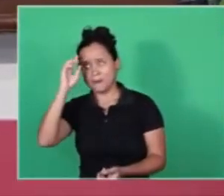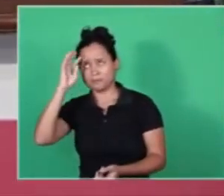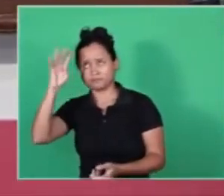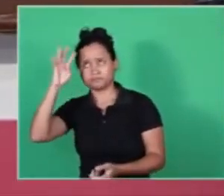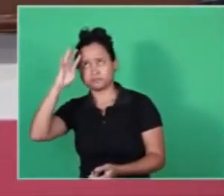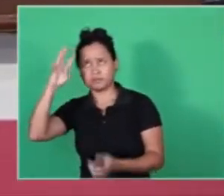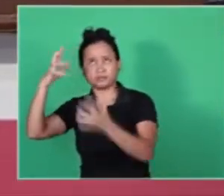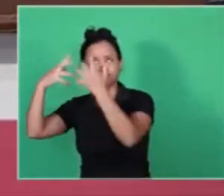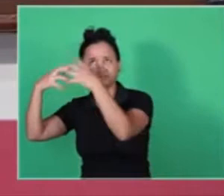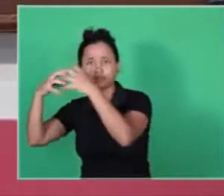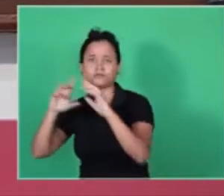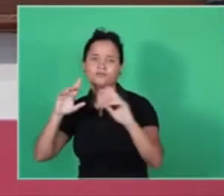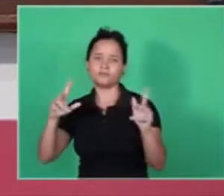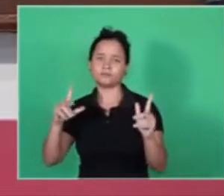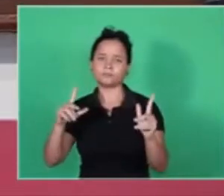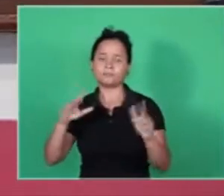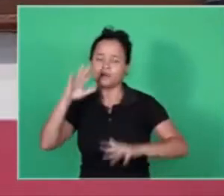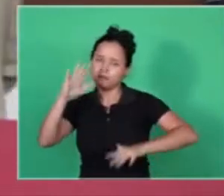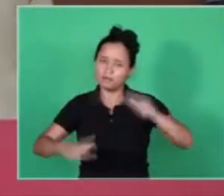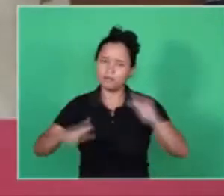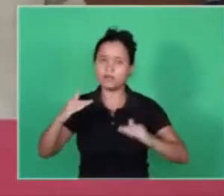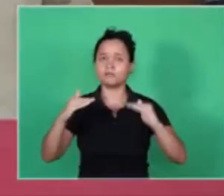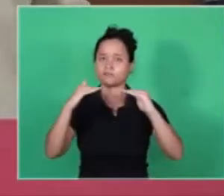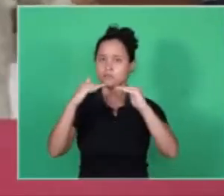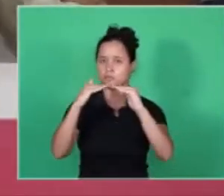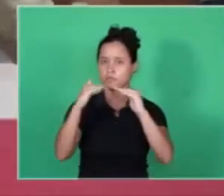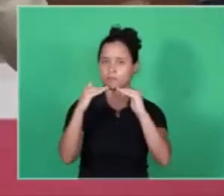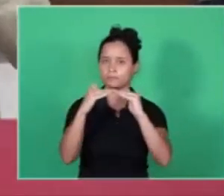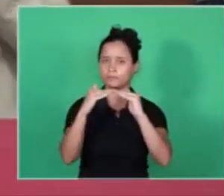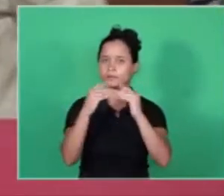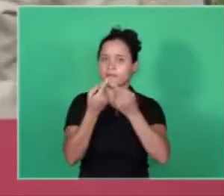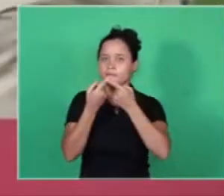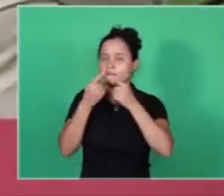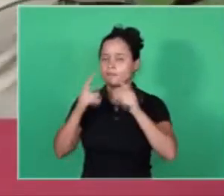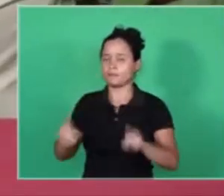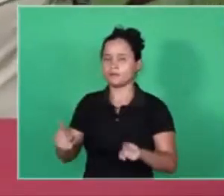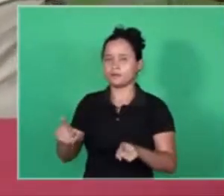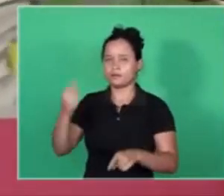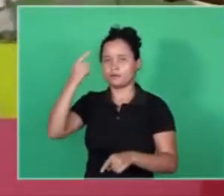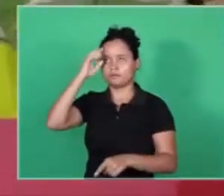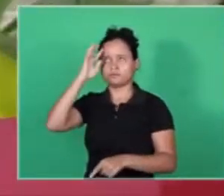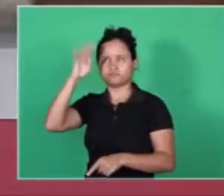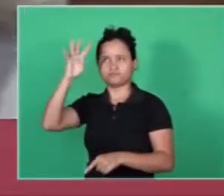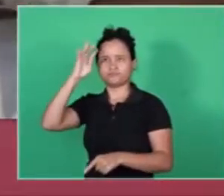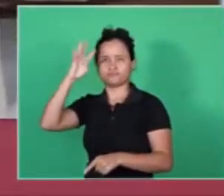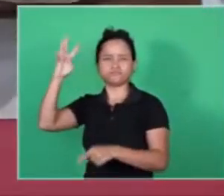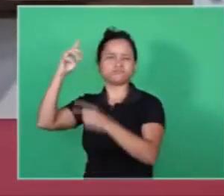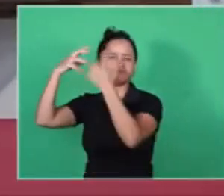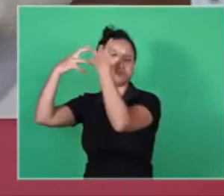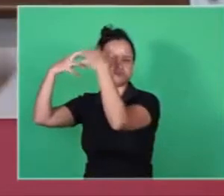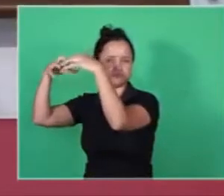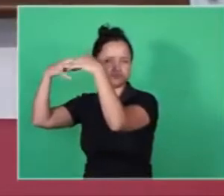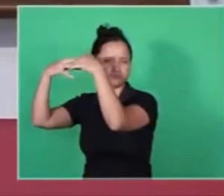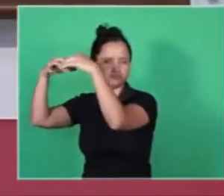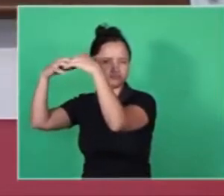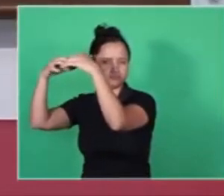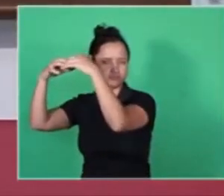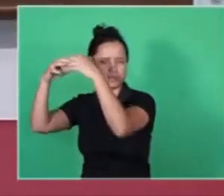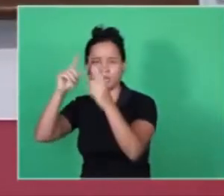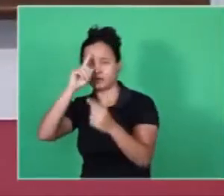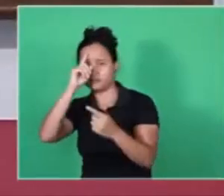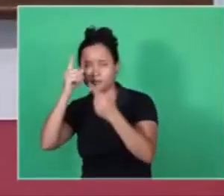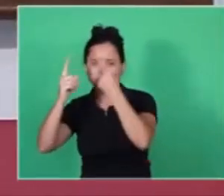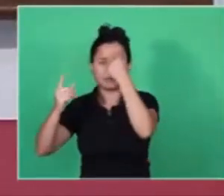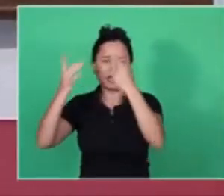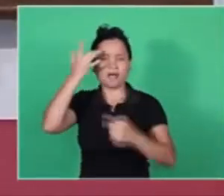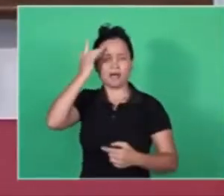may even agree, but the thought is pro-extensive.